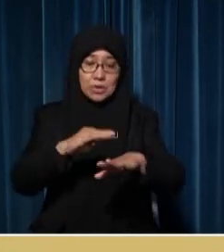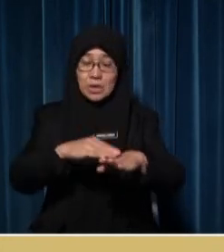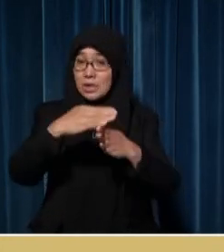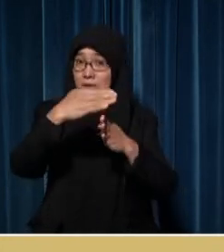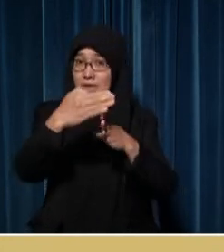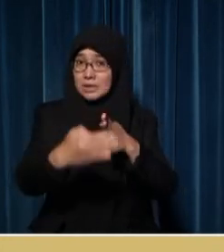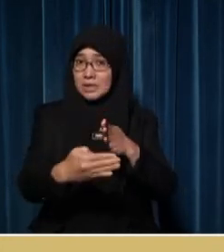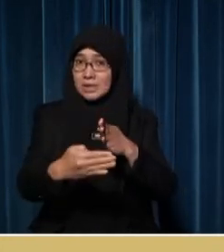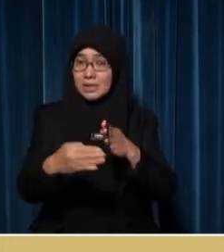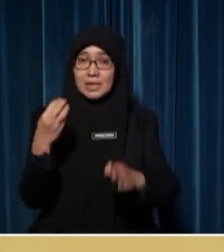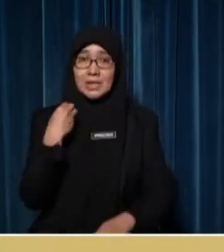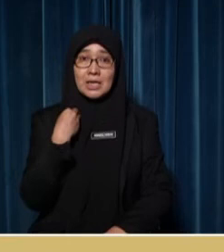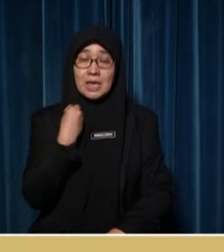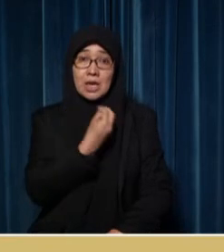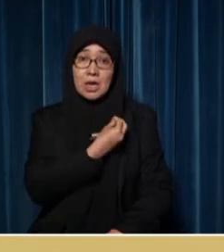of our number.